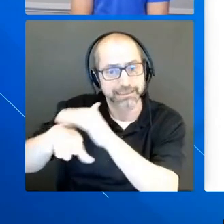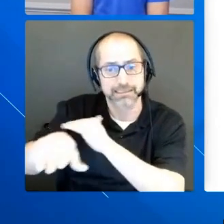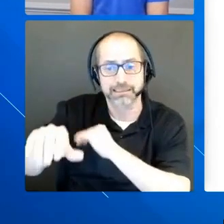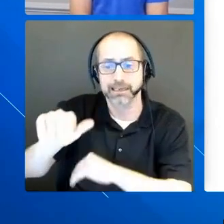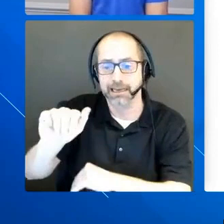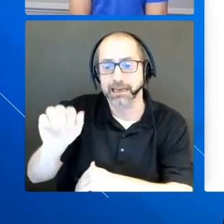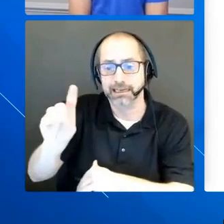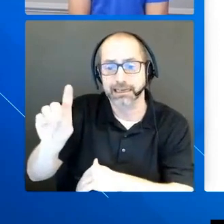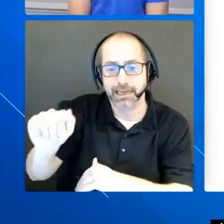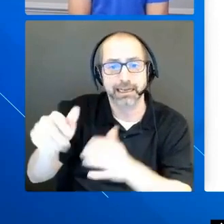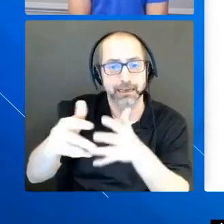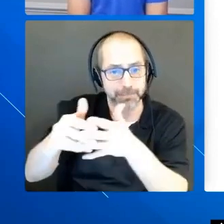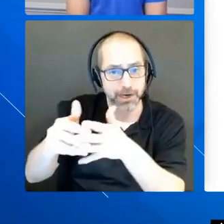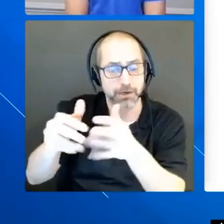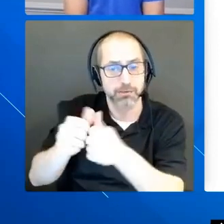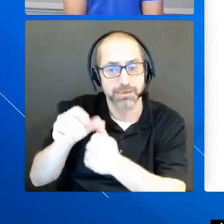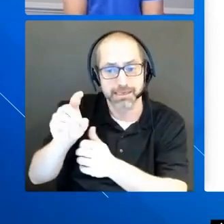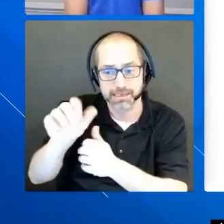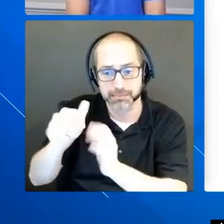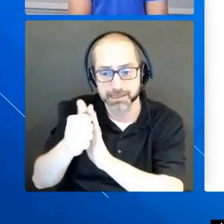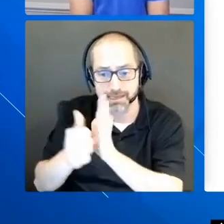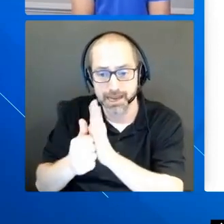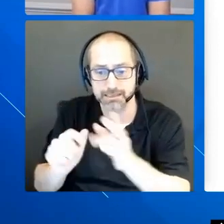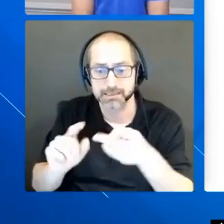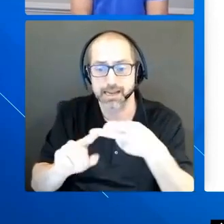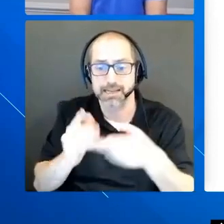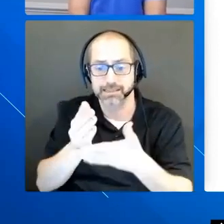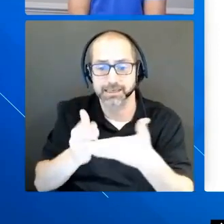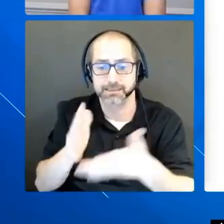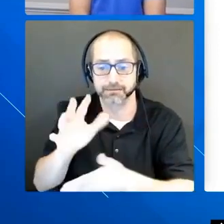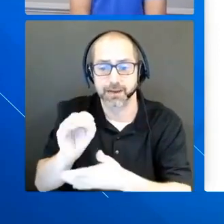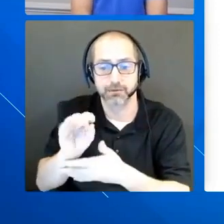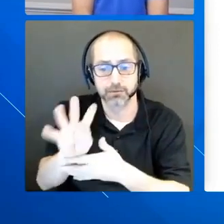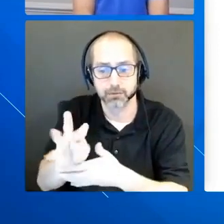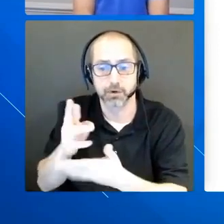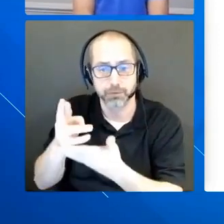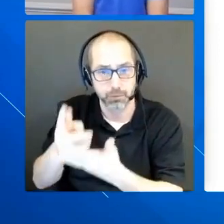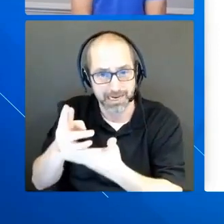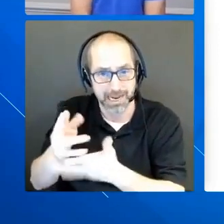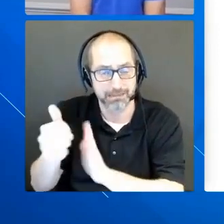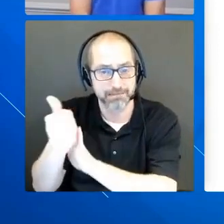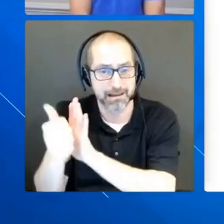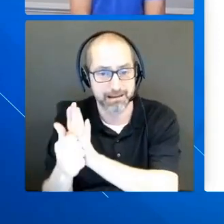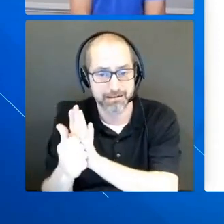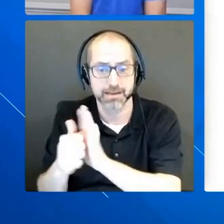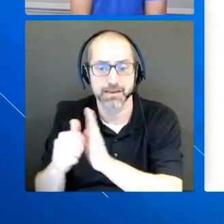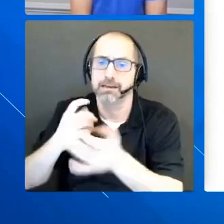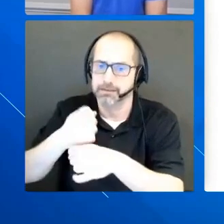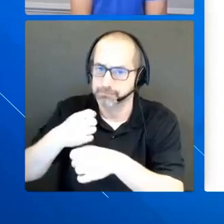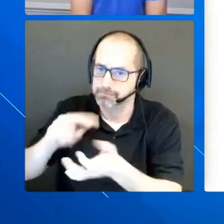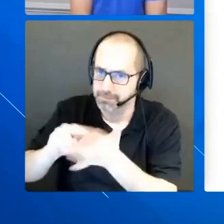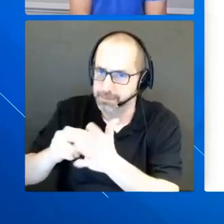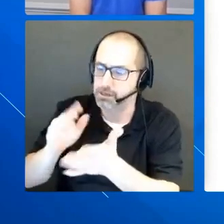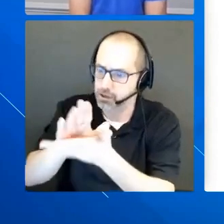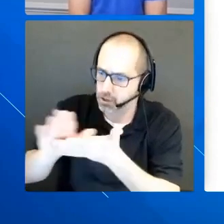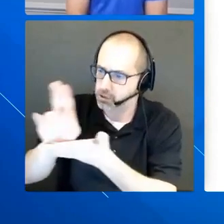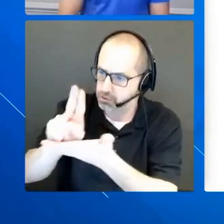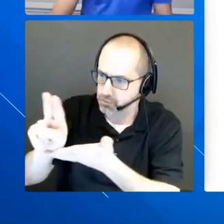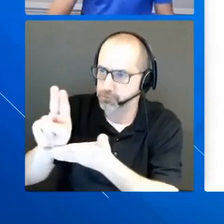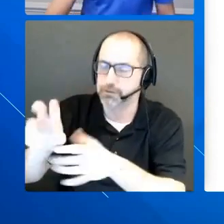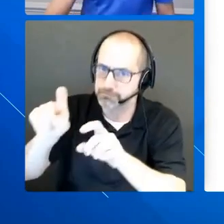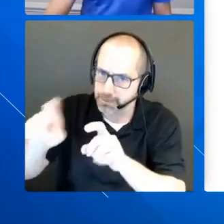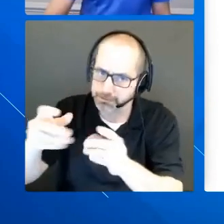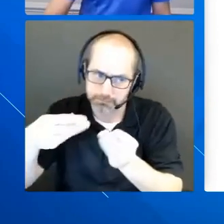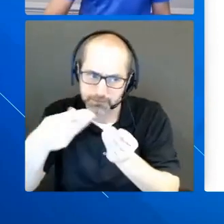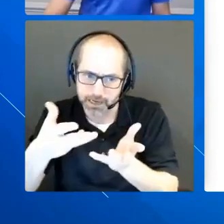Americans with Disabilities Act, and Section 504, the Rehabilitation Act, both of those ensure colleges and universities offer equal access to those with a